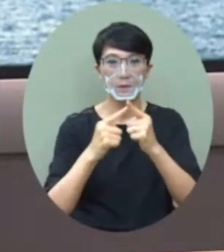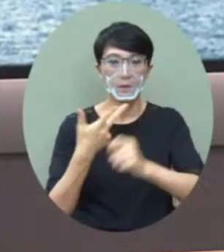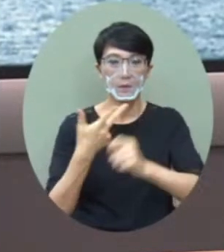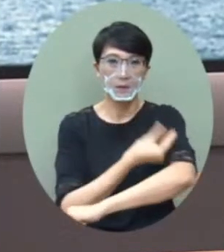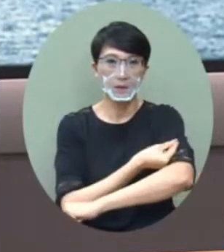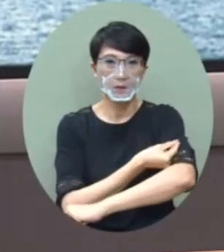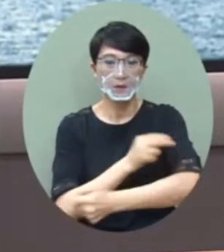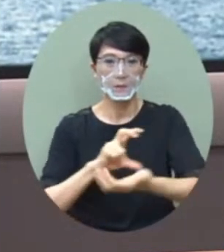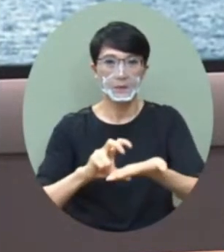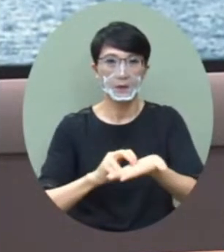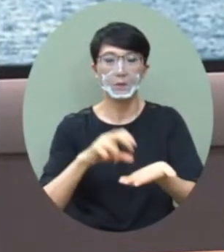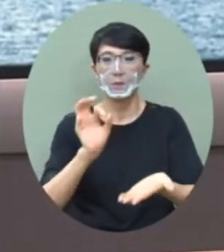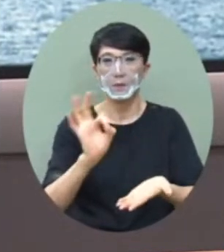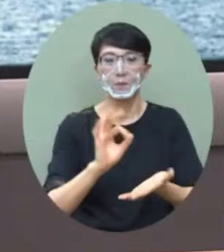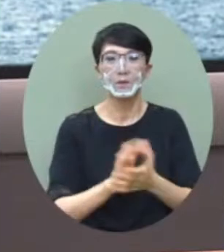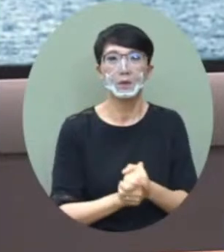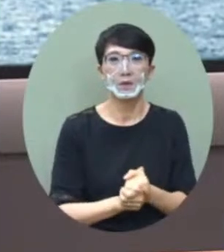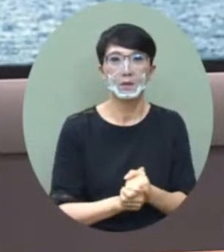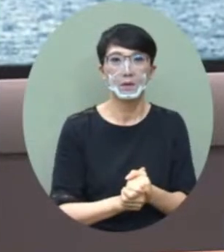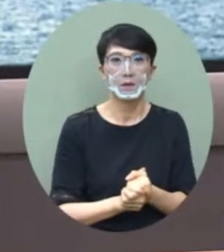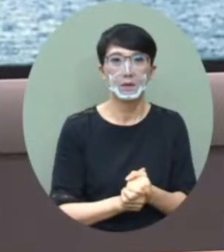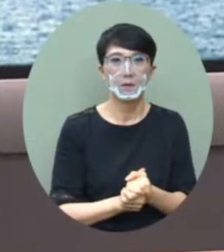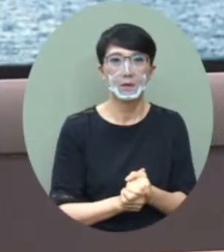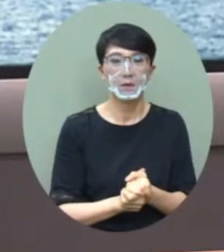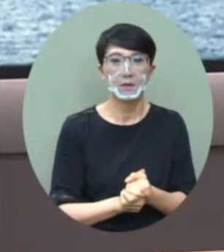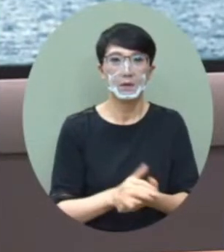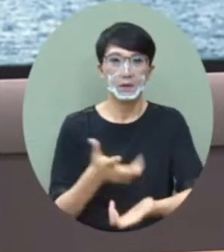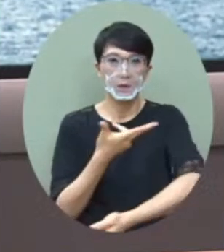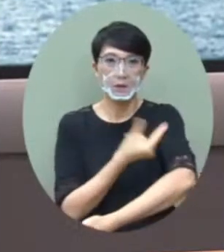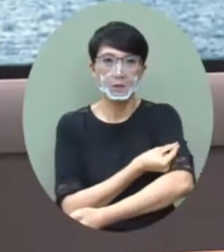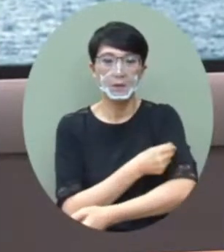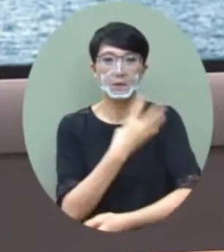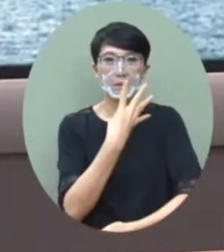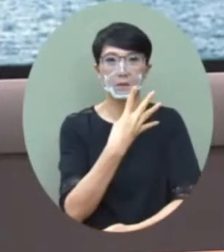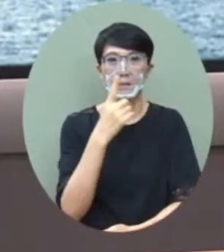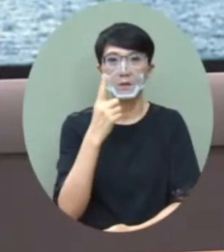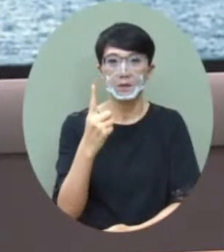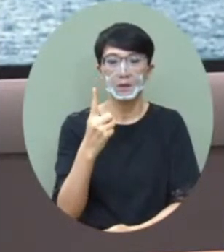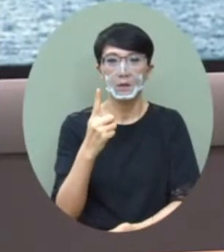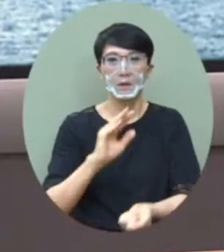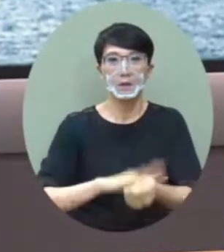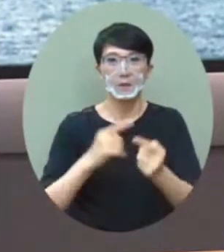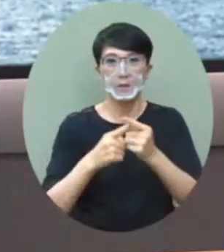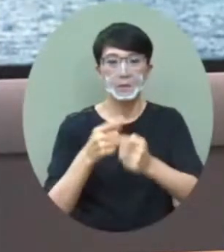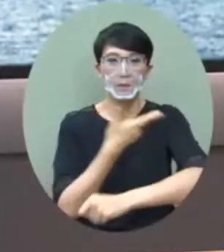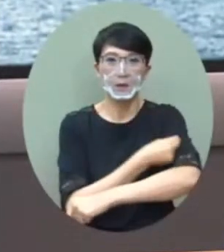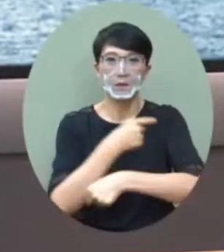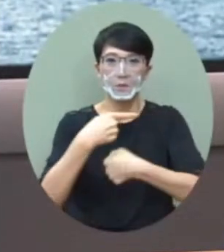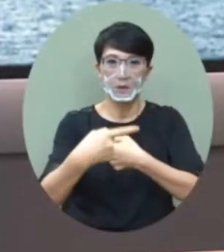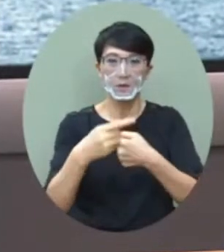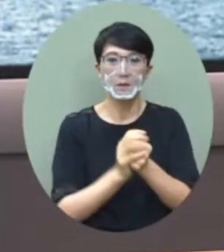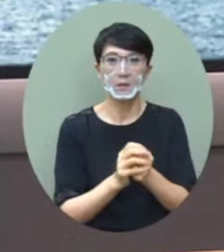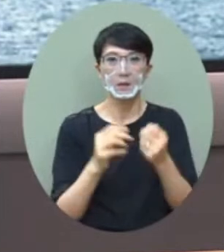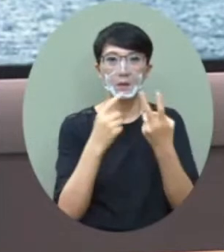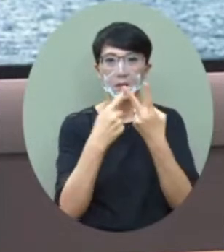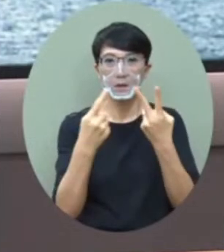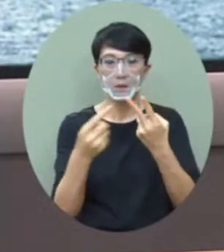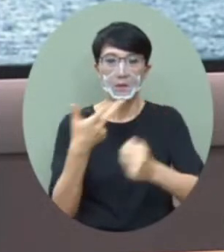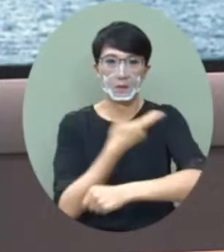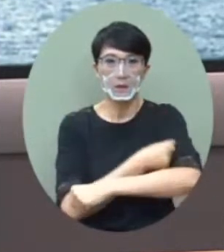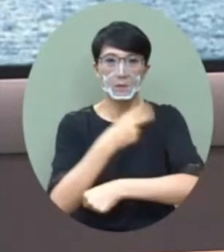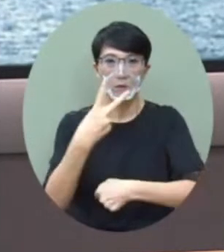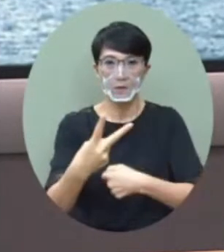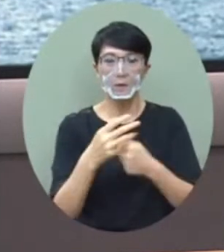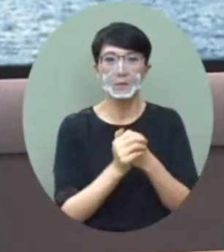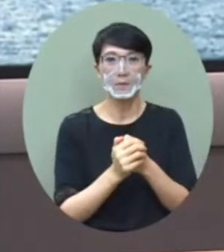151 patients did not have any vaccination record. Among the vaccinated, 41 received 1 dose,